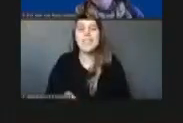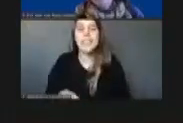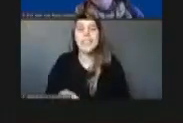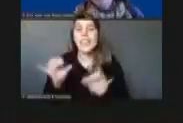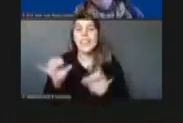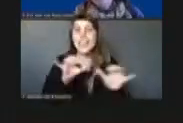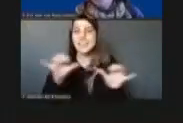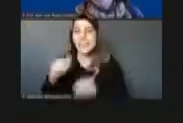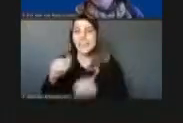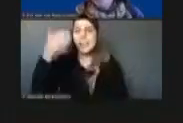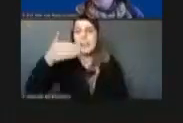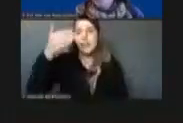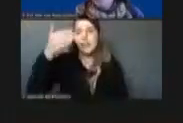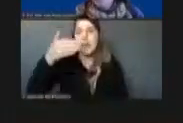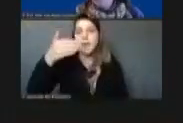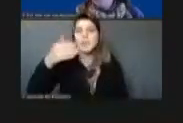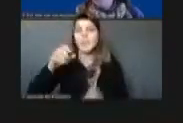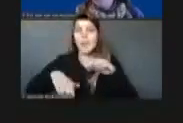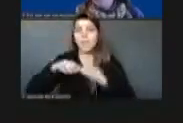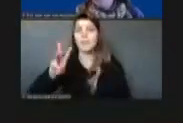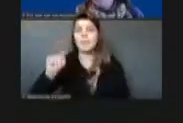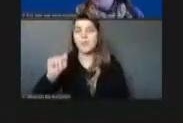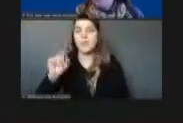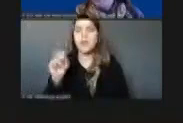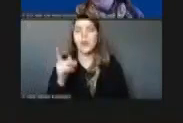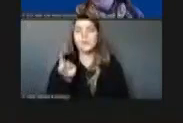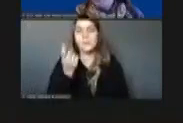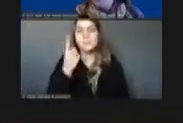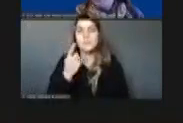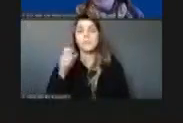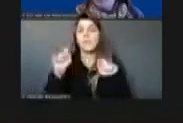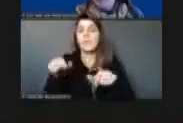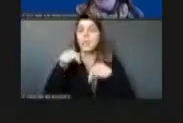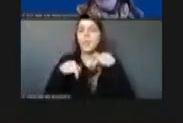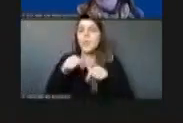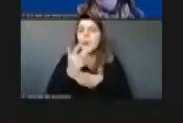sense. Can you go to the parking one?